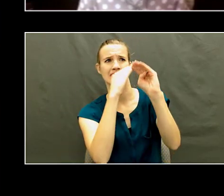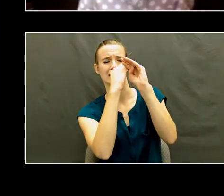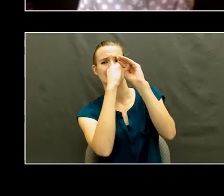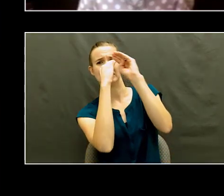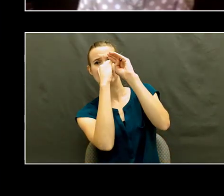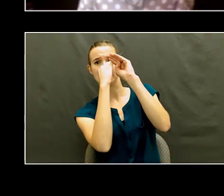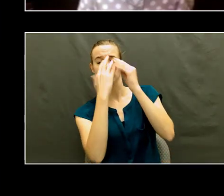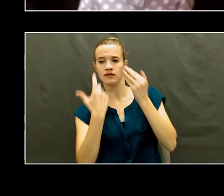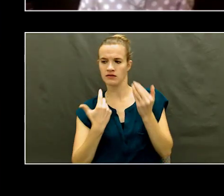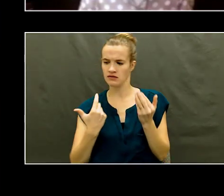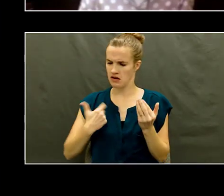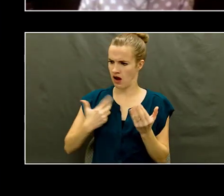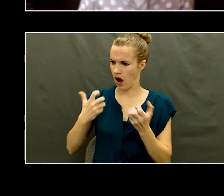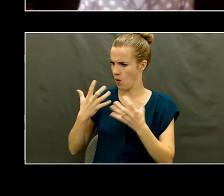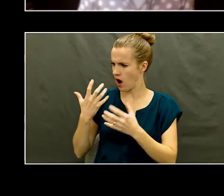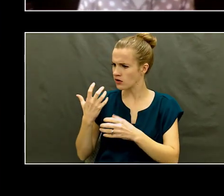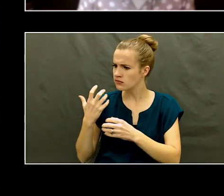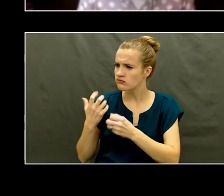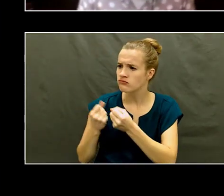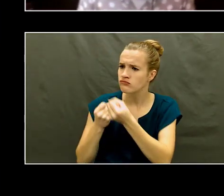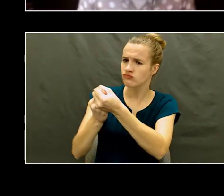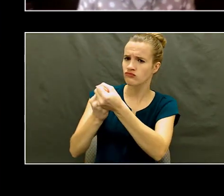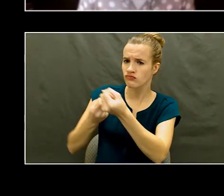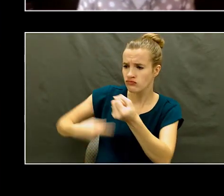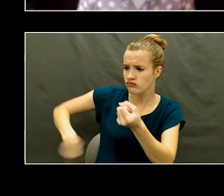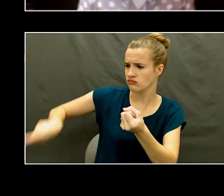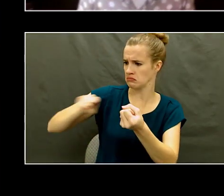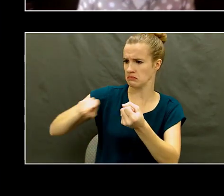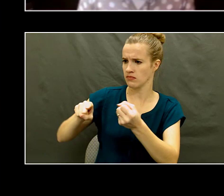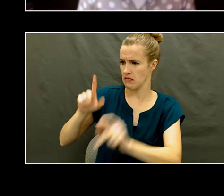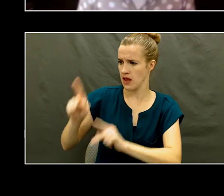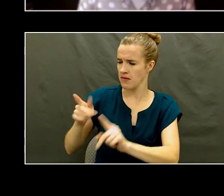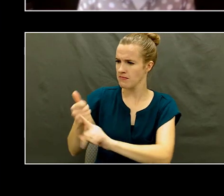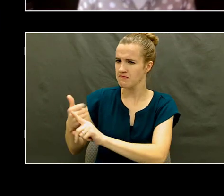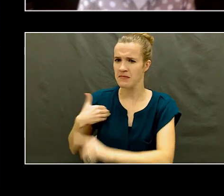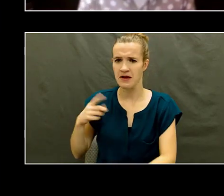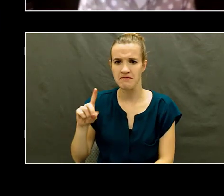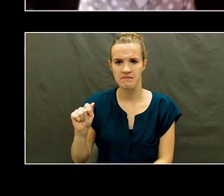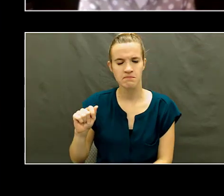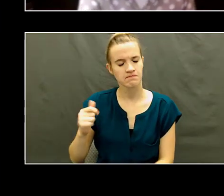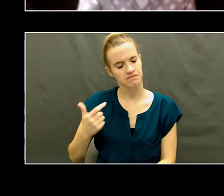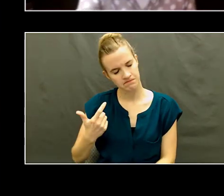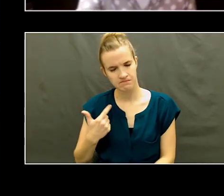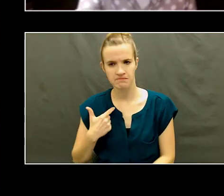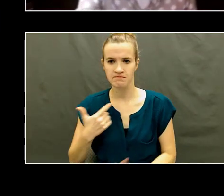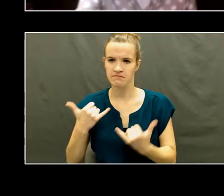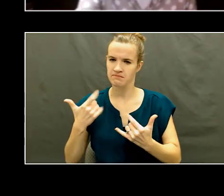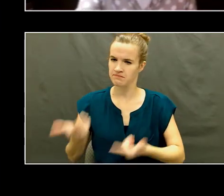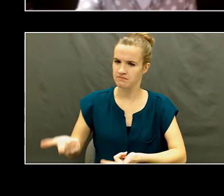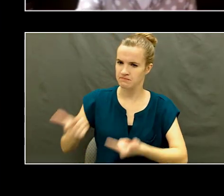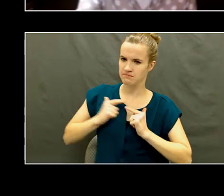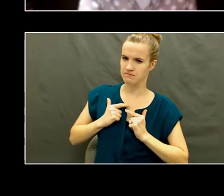for all the kids with disabilities who aren't there. I need to climb the steps.